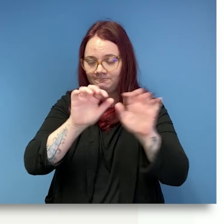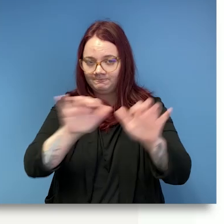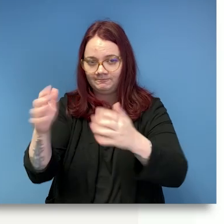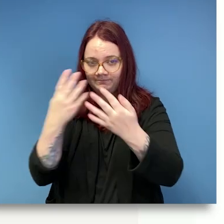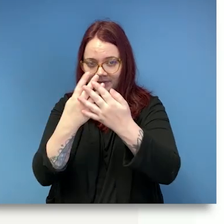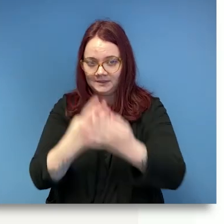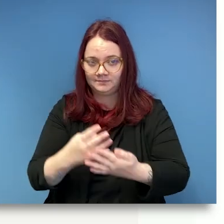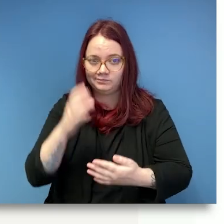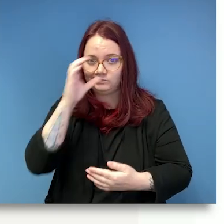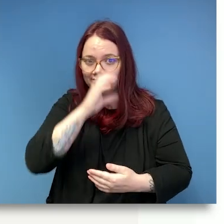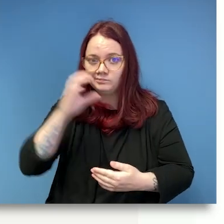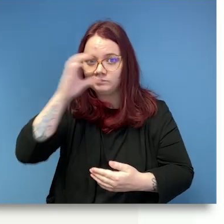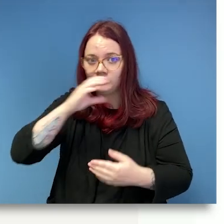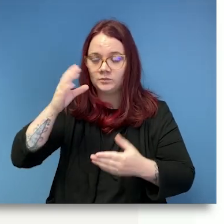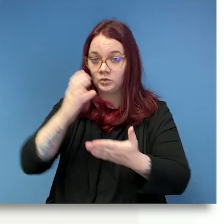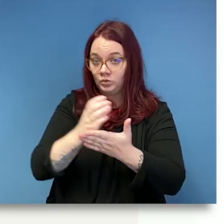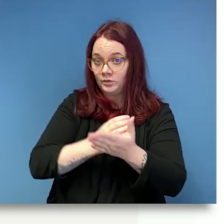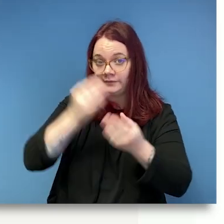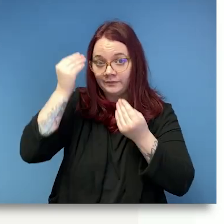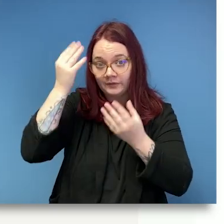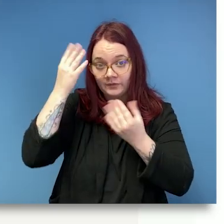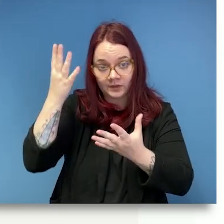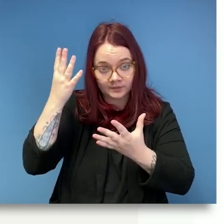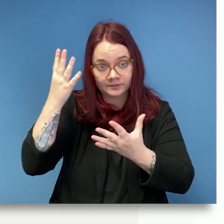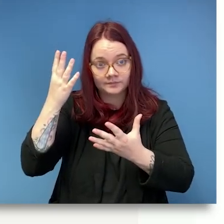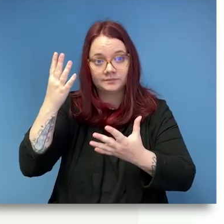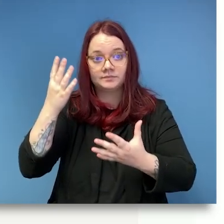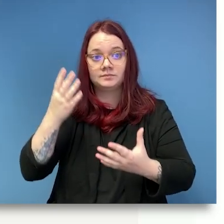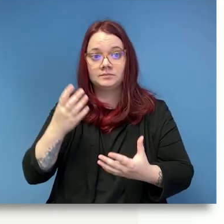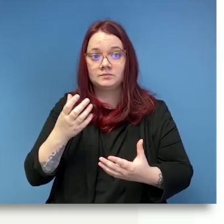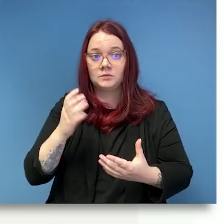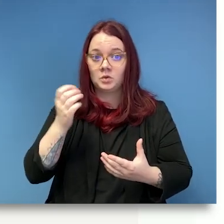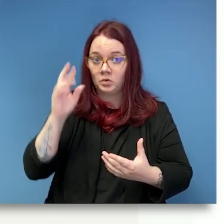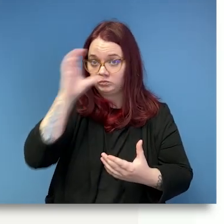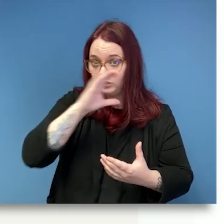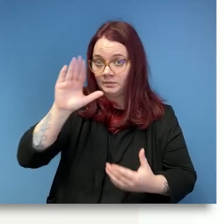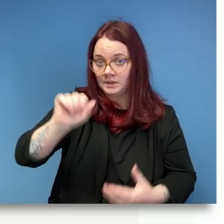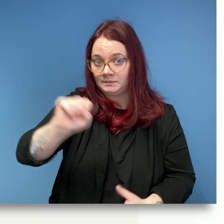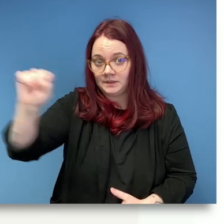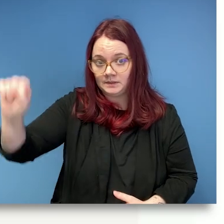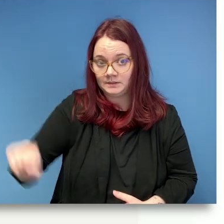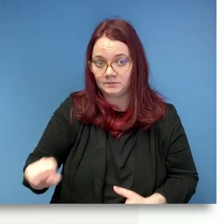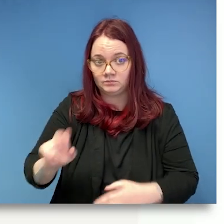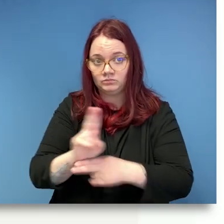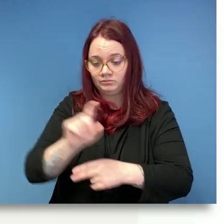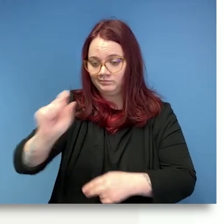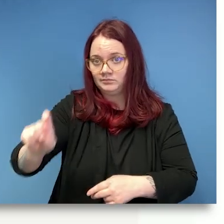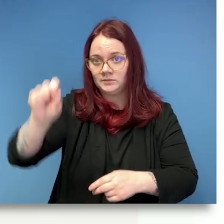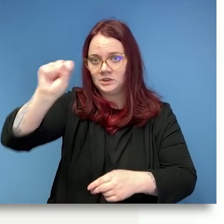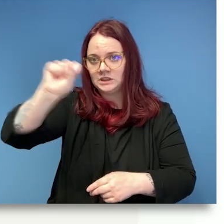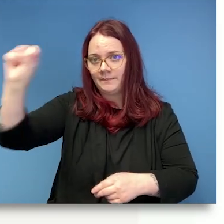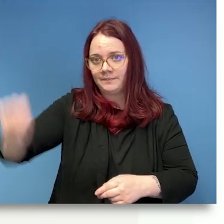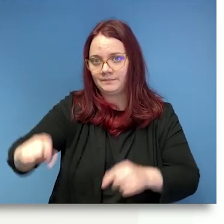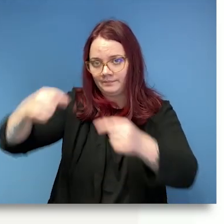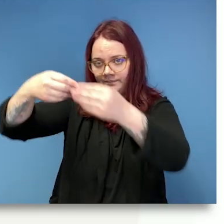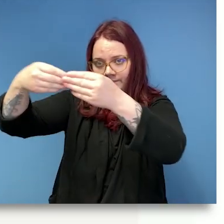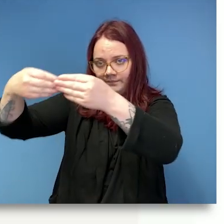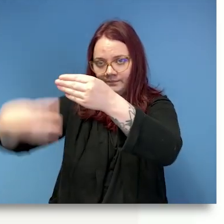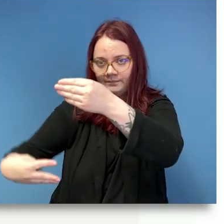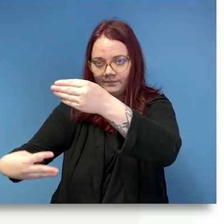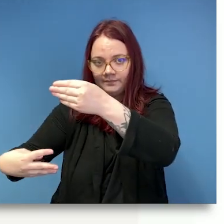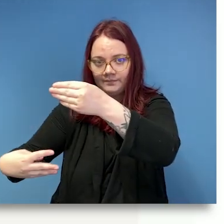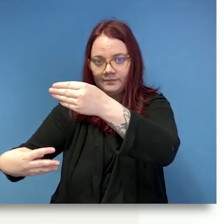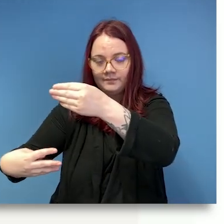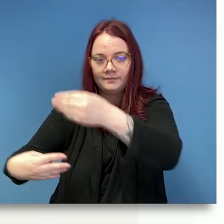to search by course information or filter by semester using the semester drop-down menu.